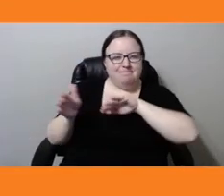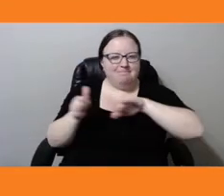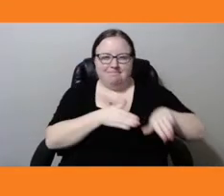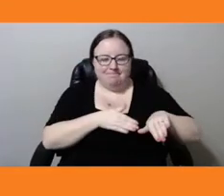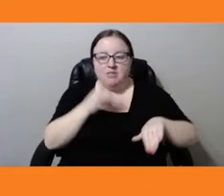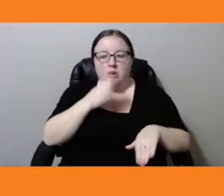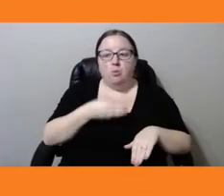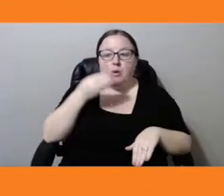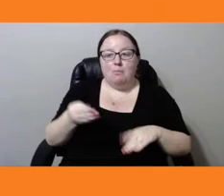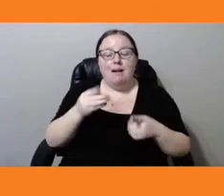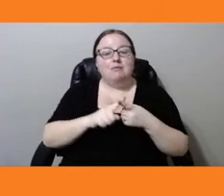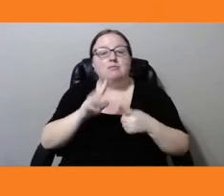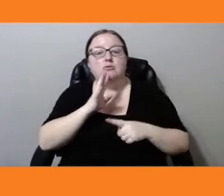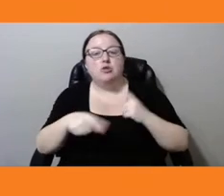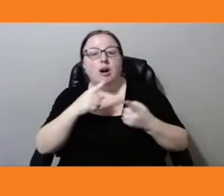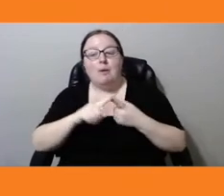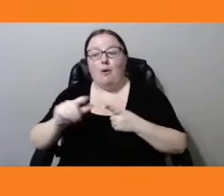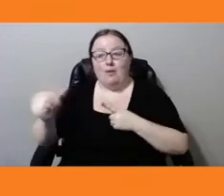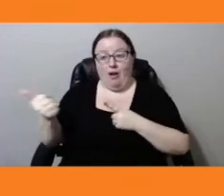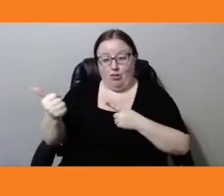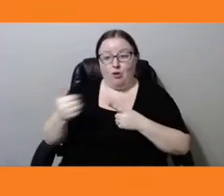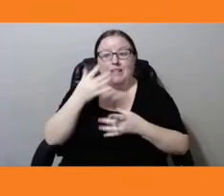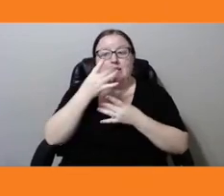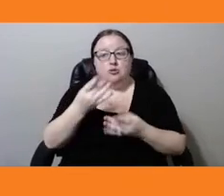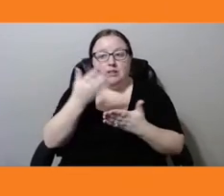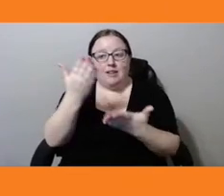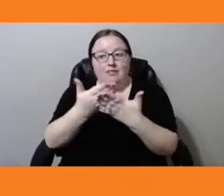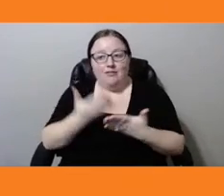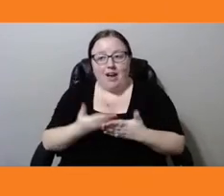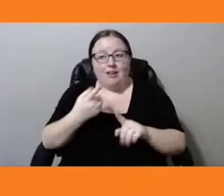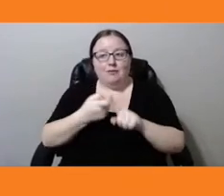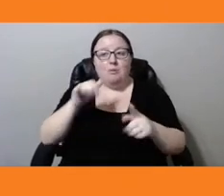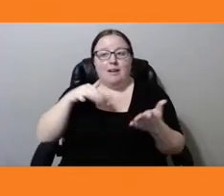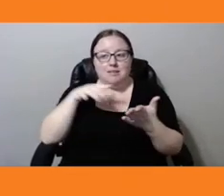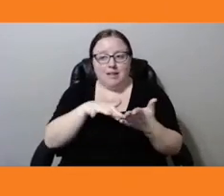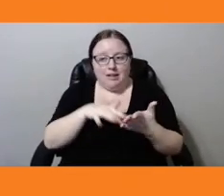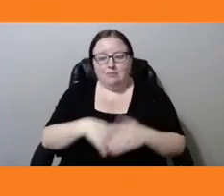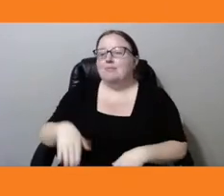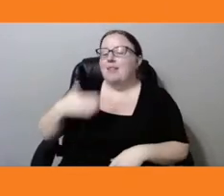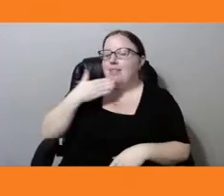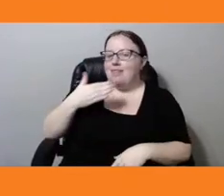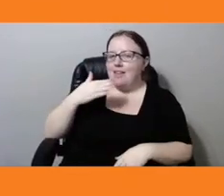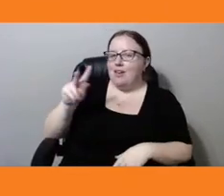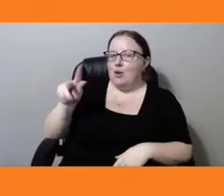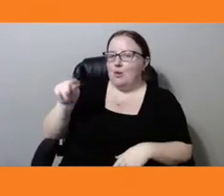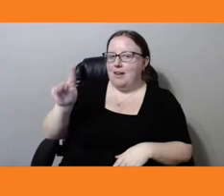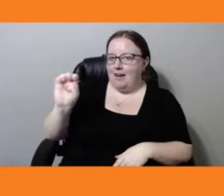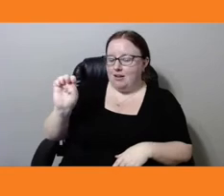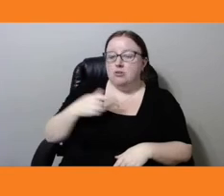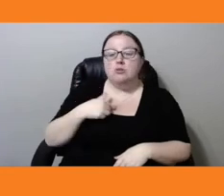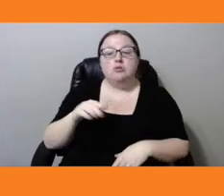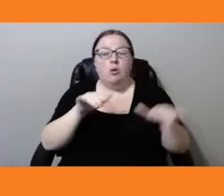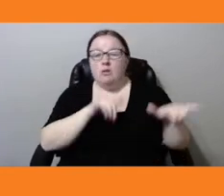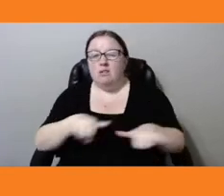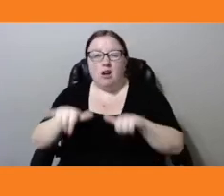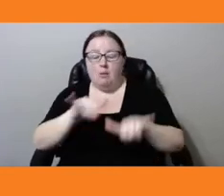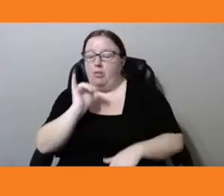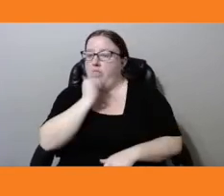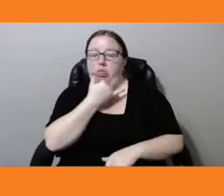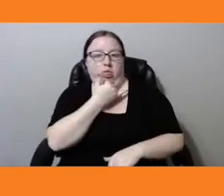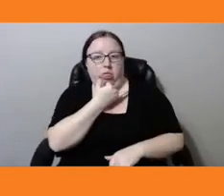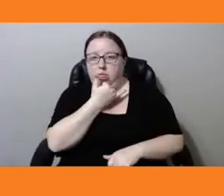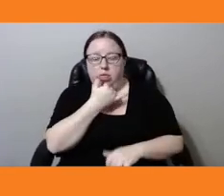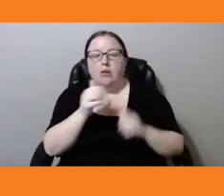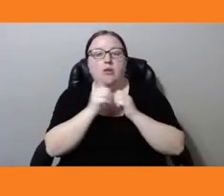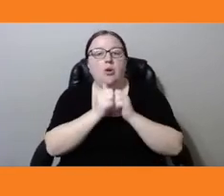over to Alba to talk to you about another finding related to women directors from this study. Thanks, Kate. So a common misconception that